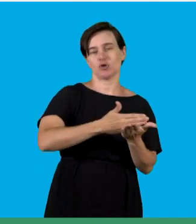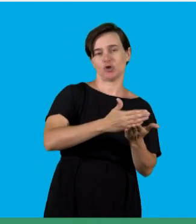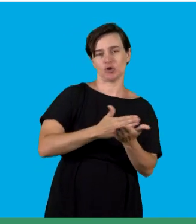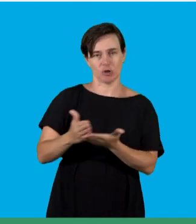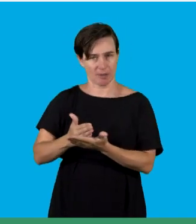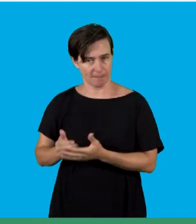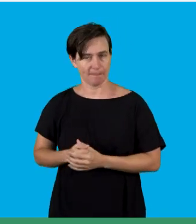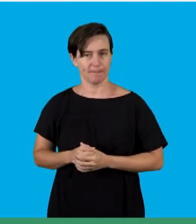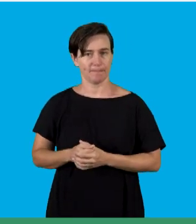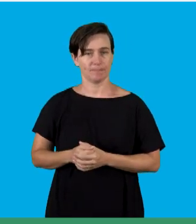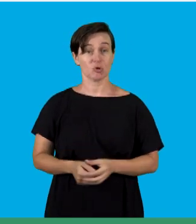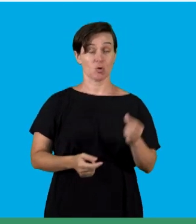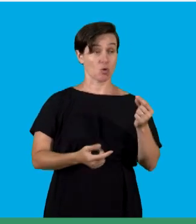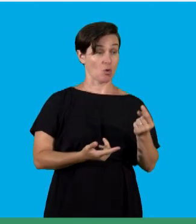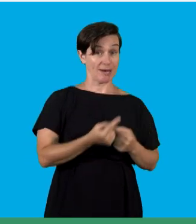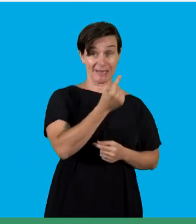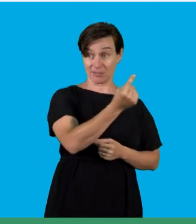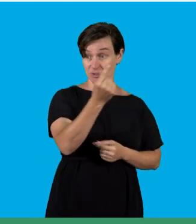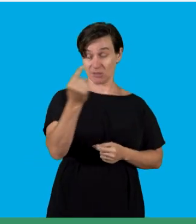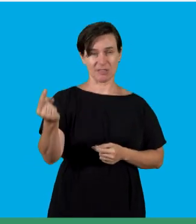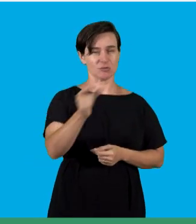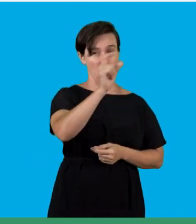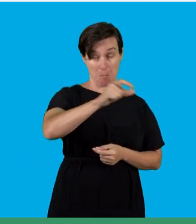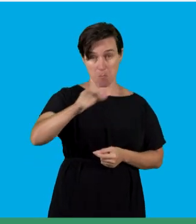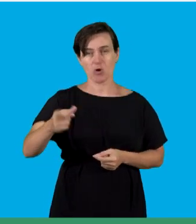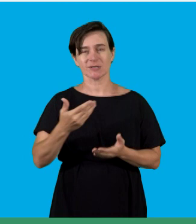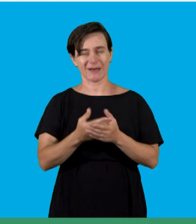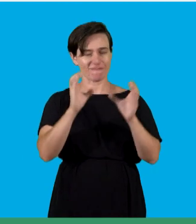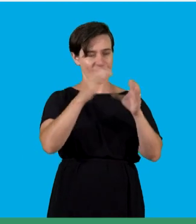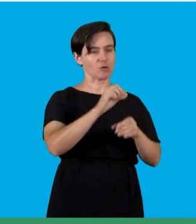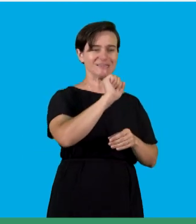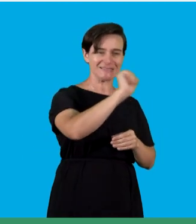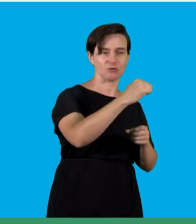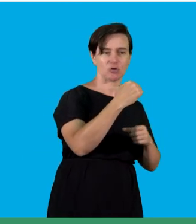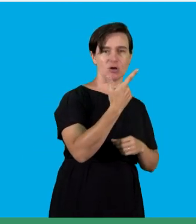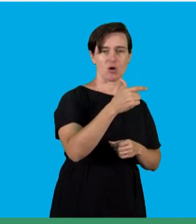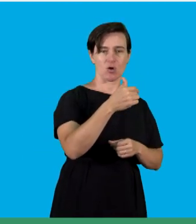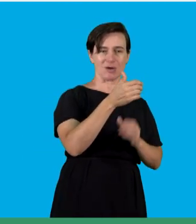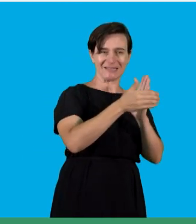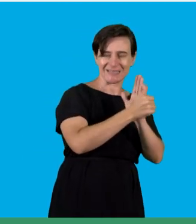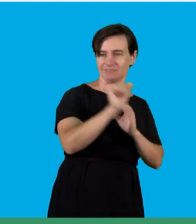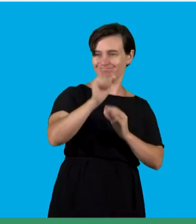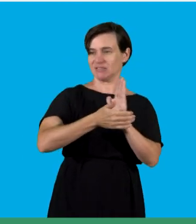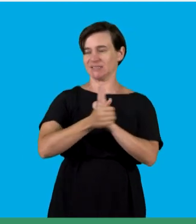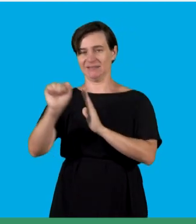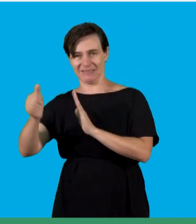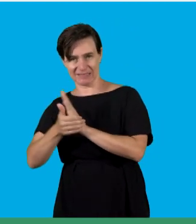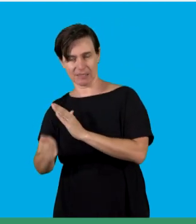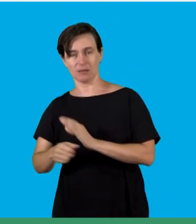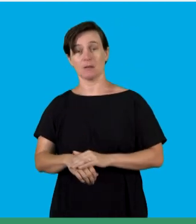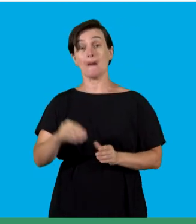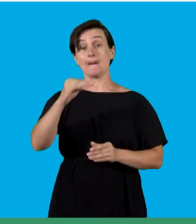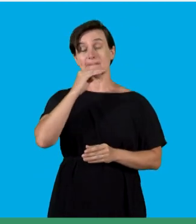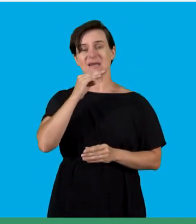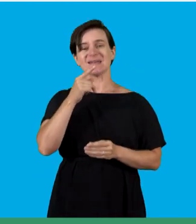partners, and each partner can focus on their strength. So another advantage of a partnership is that the